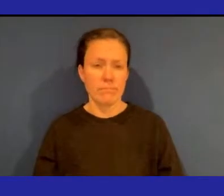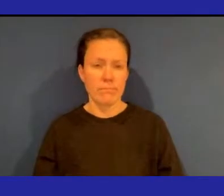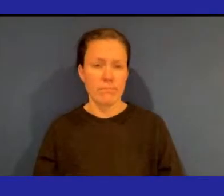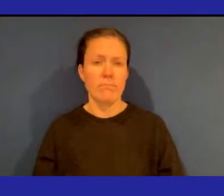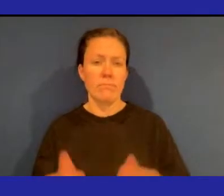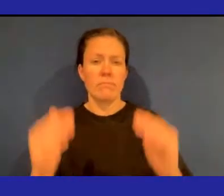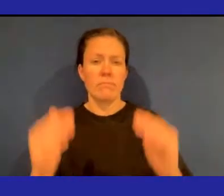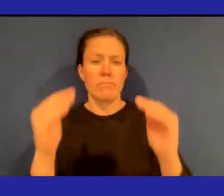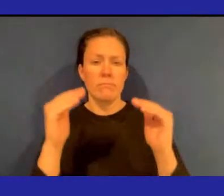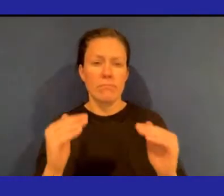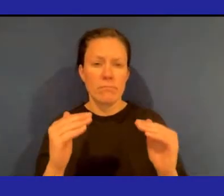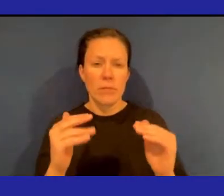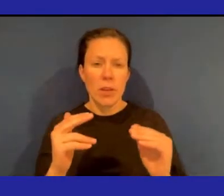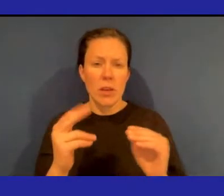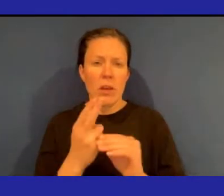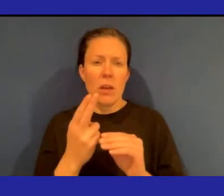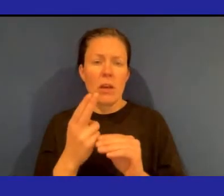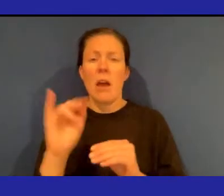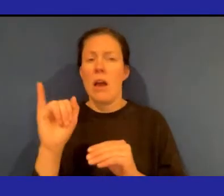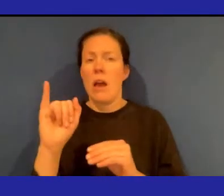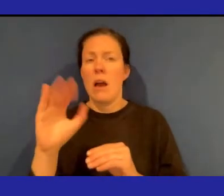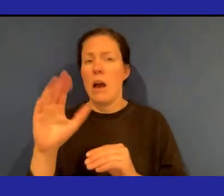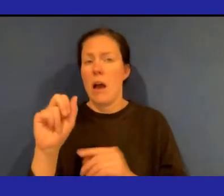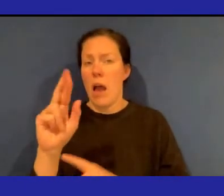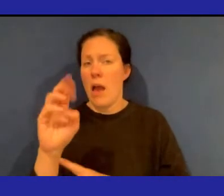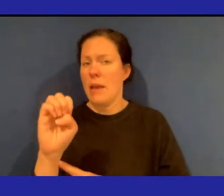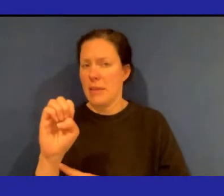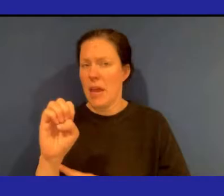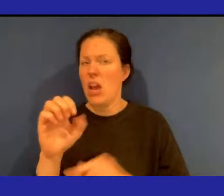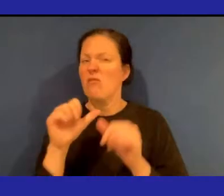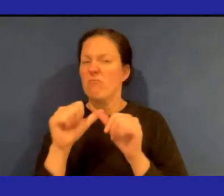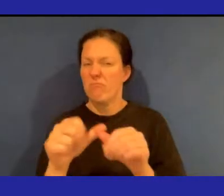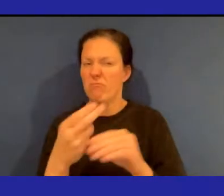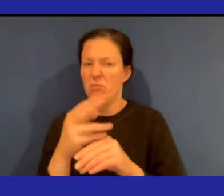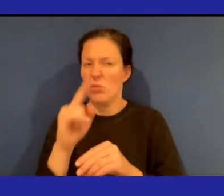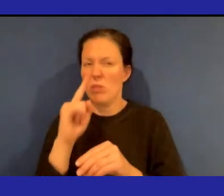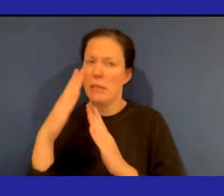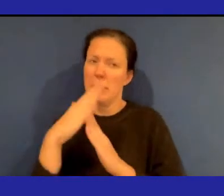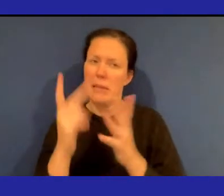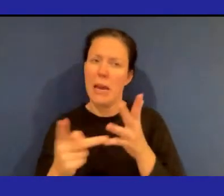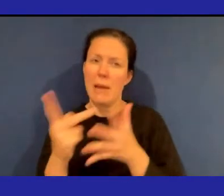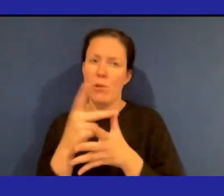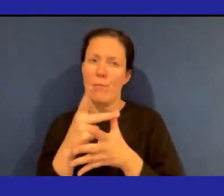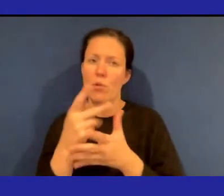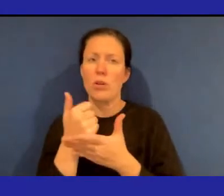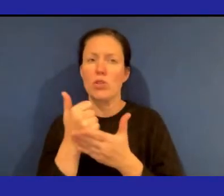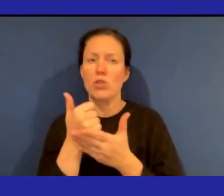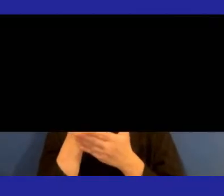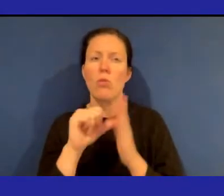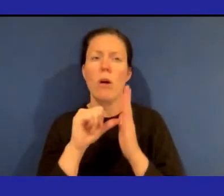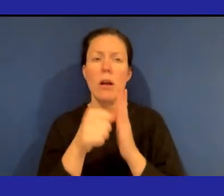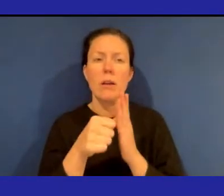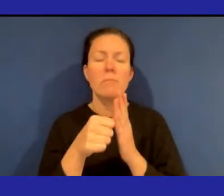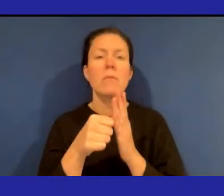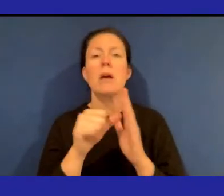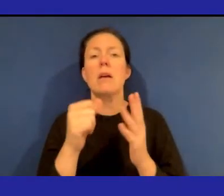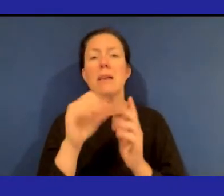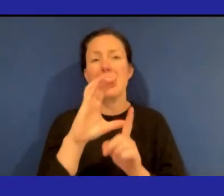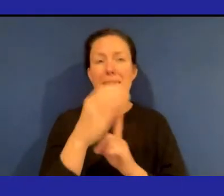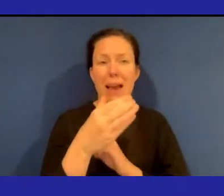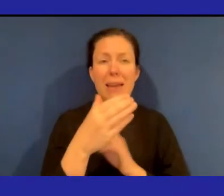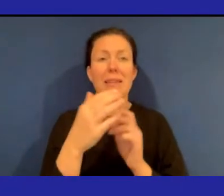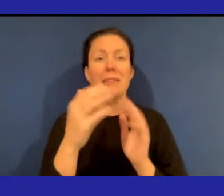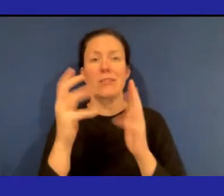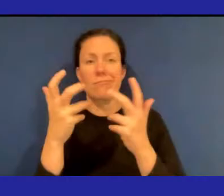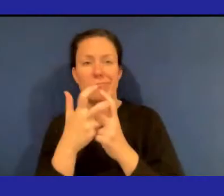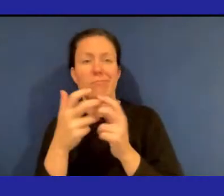with kindness as a strategic priority that aims to infuse our health system's culture with more kindness. We aim